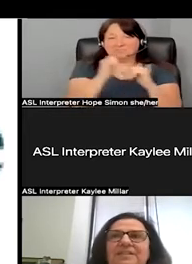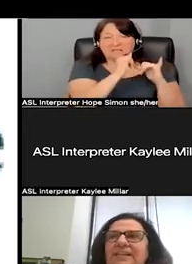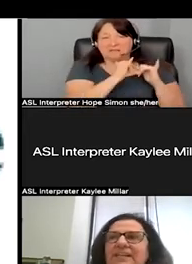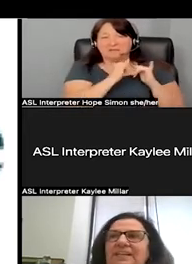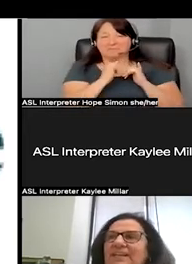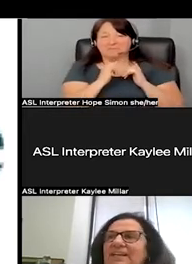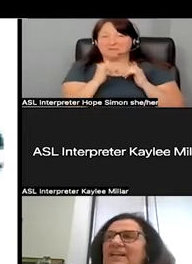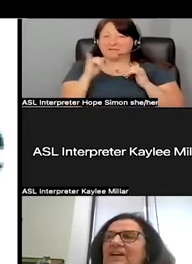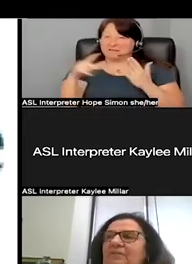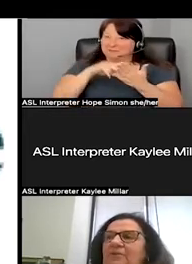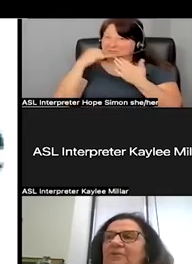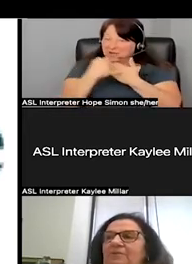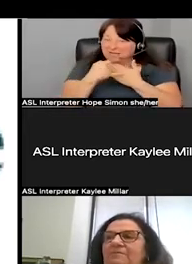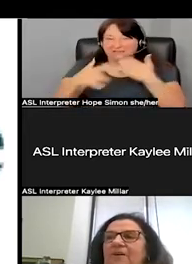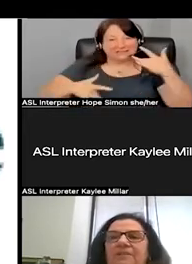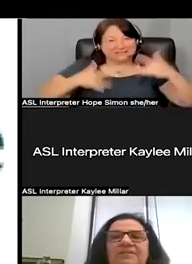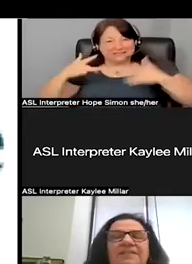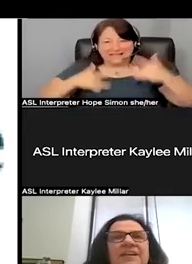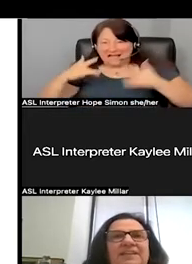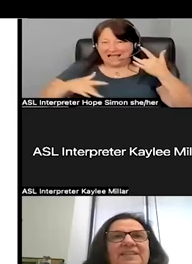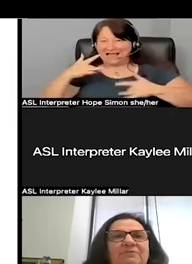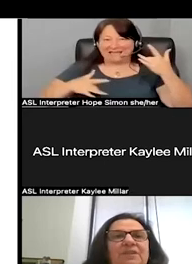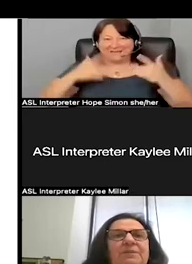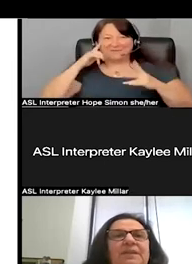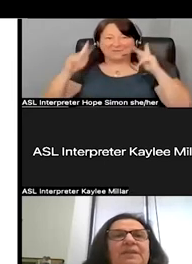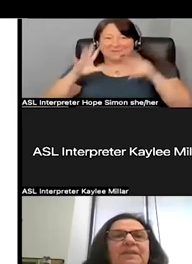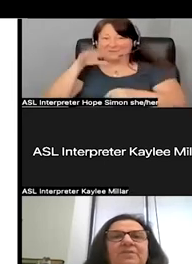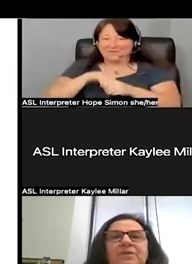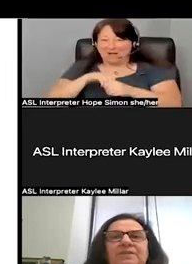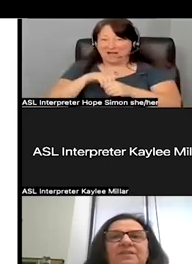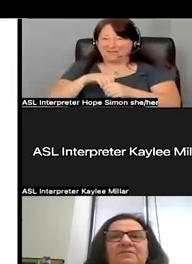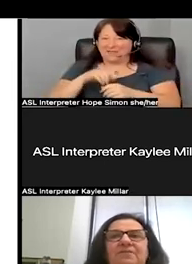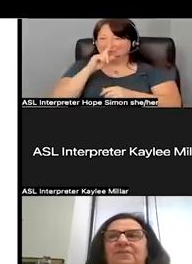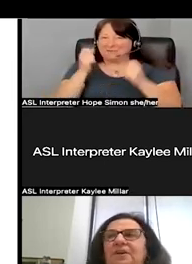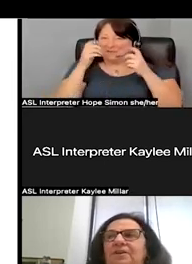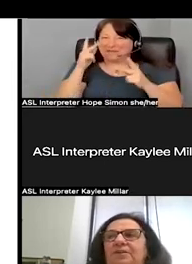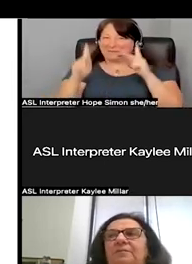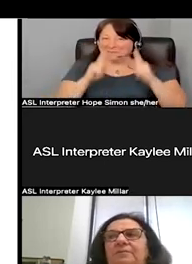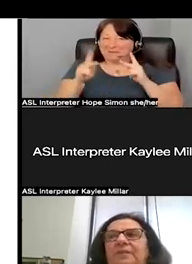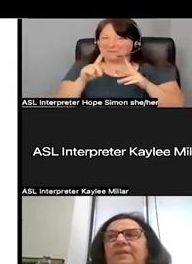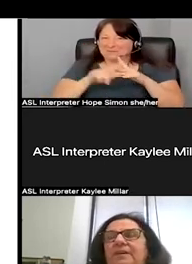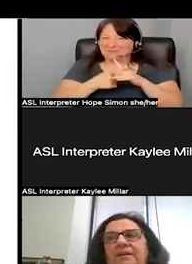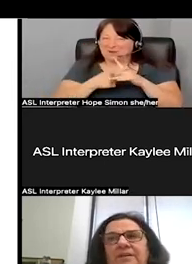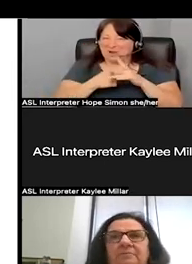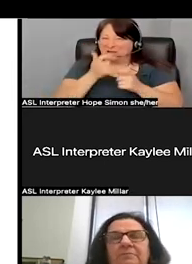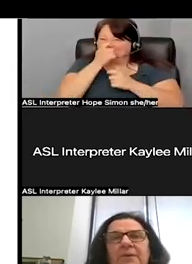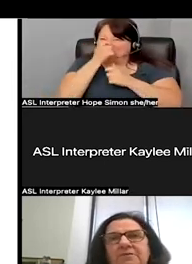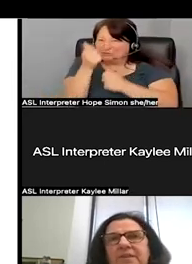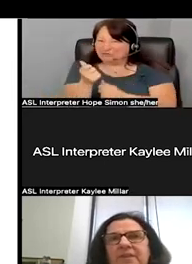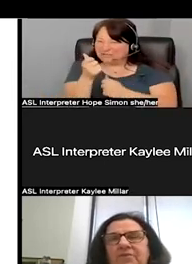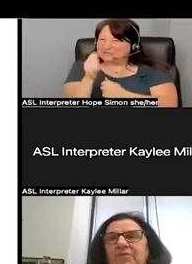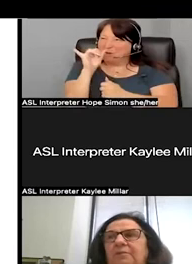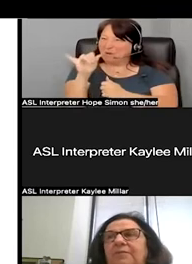very exciting for those involved, and it really piqued the interest for other